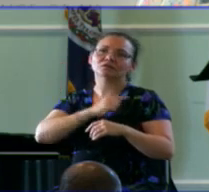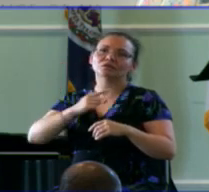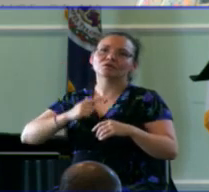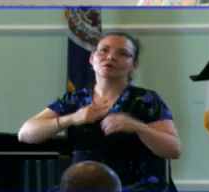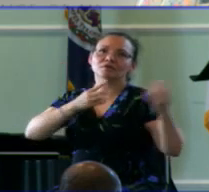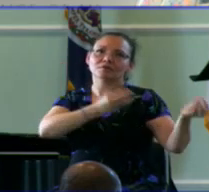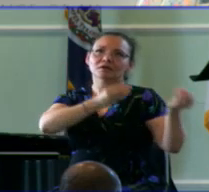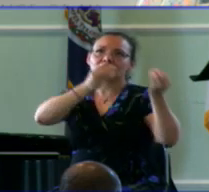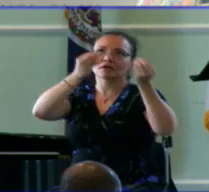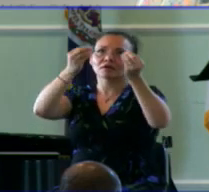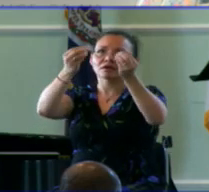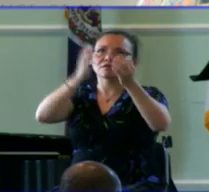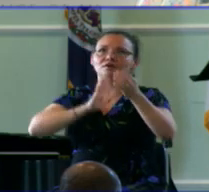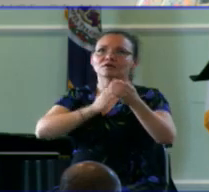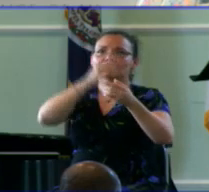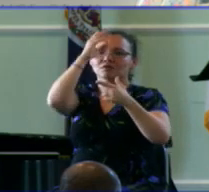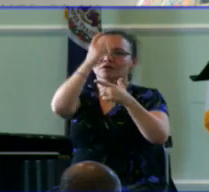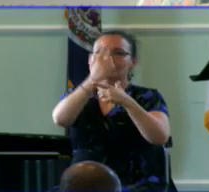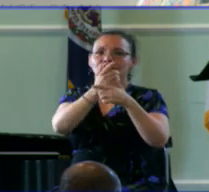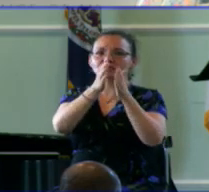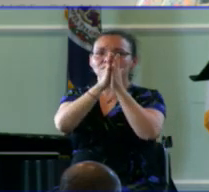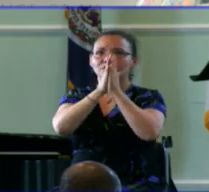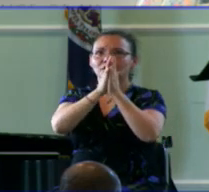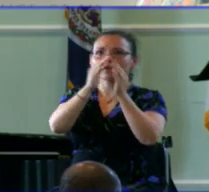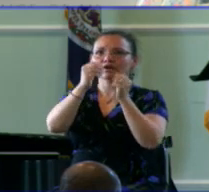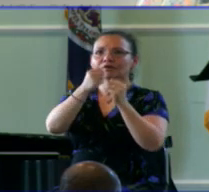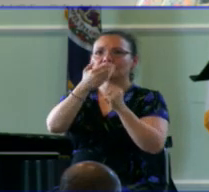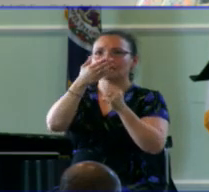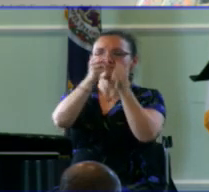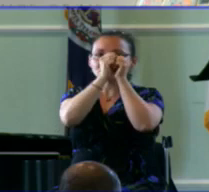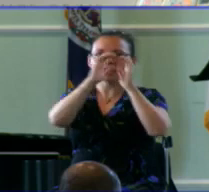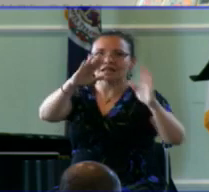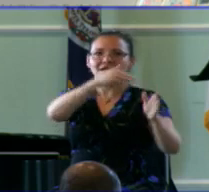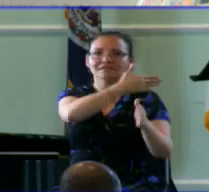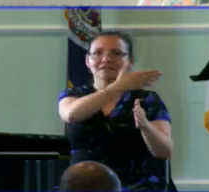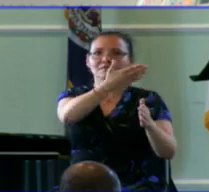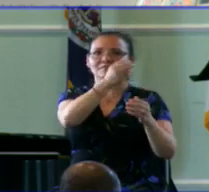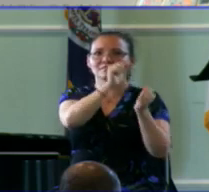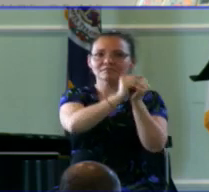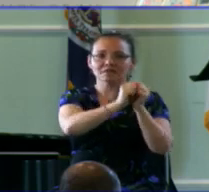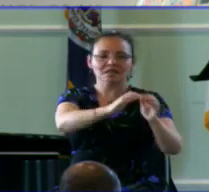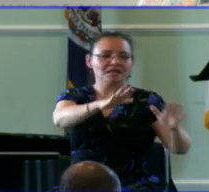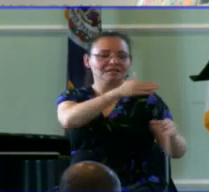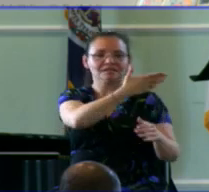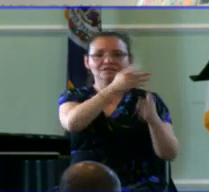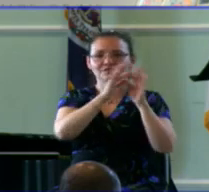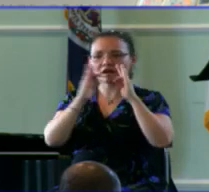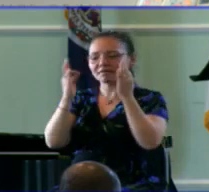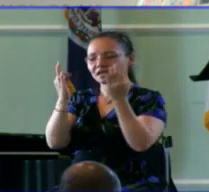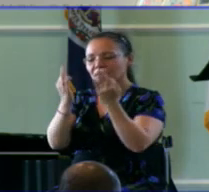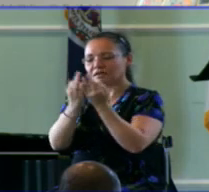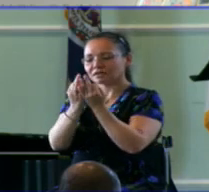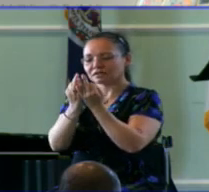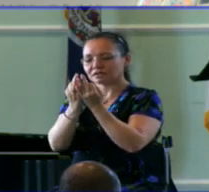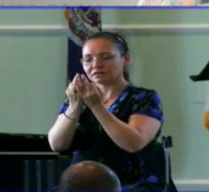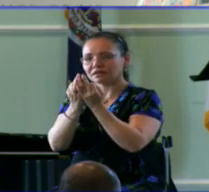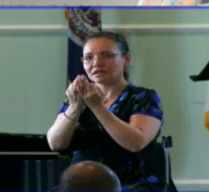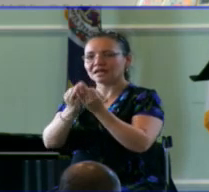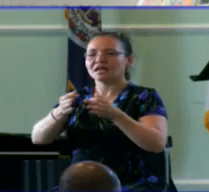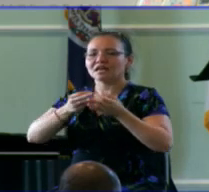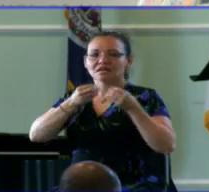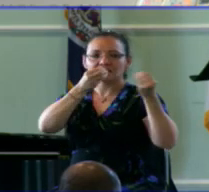lift Brother Carl in prayer. Bless him, Lord. Bless his family. Give them faith and courage,